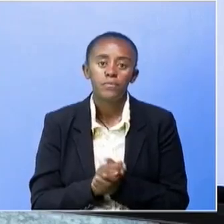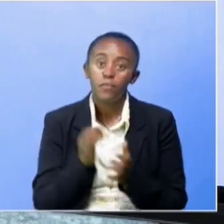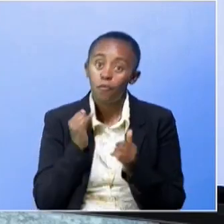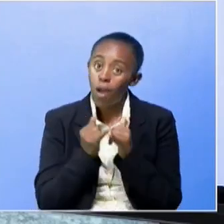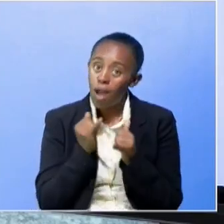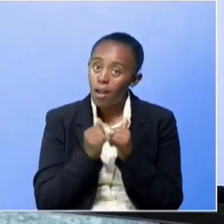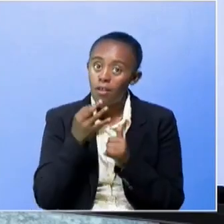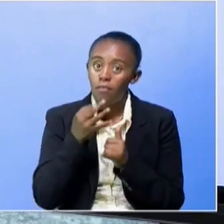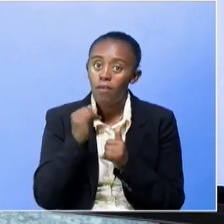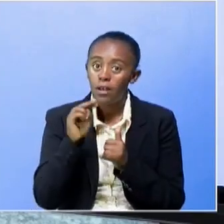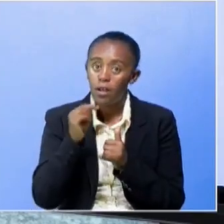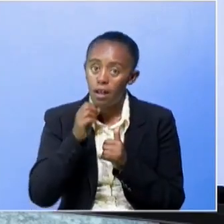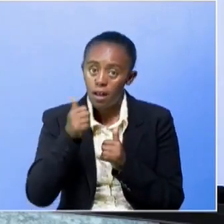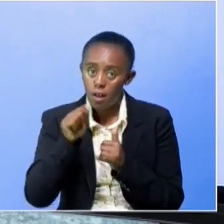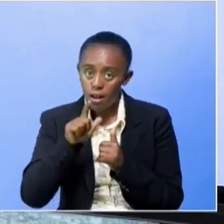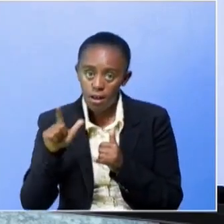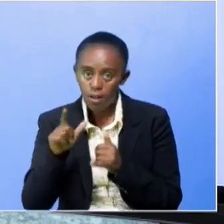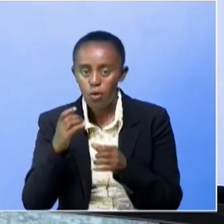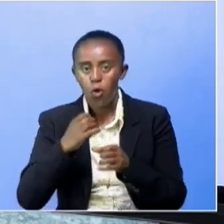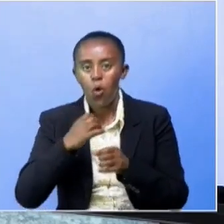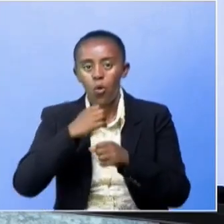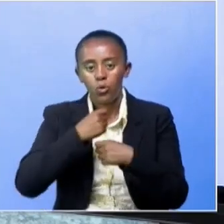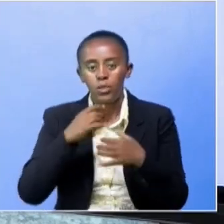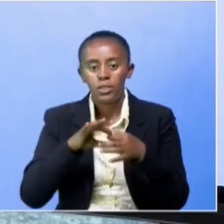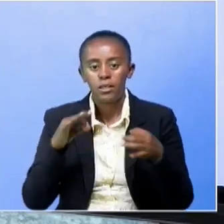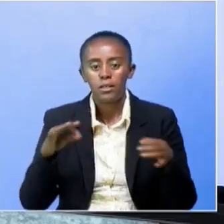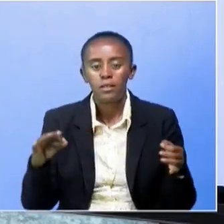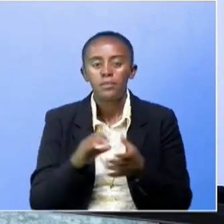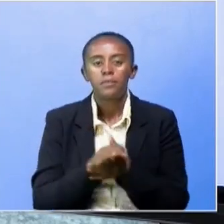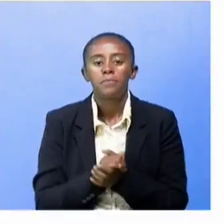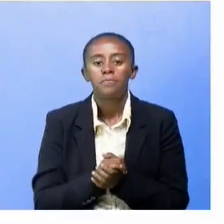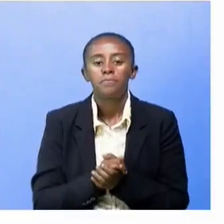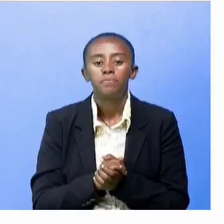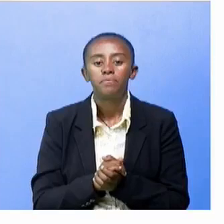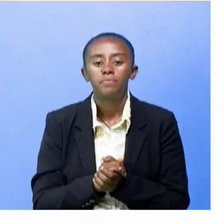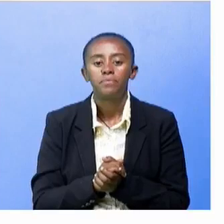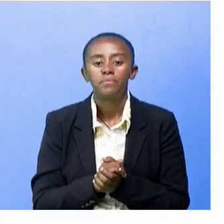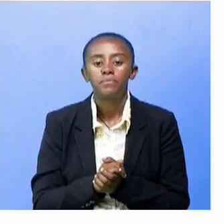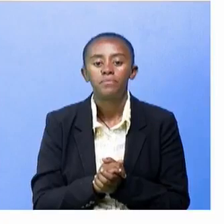you're going to have a concluding sentence.